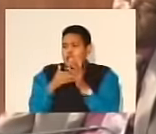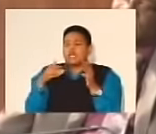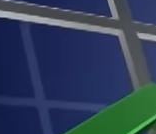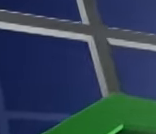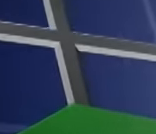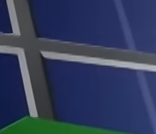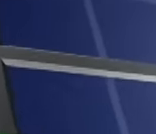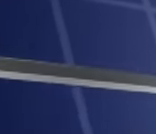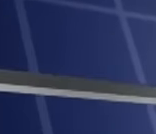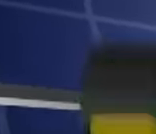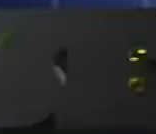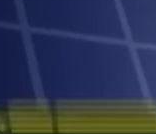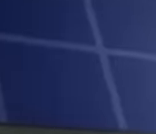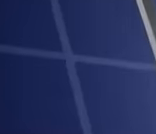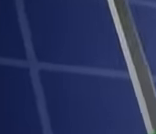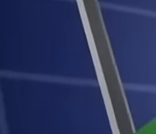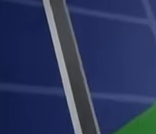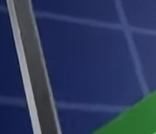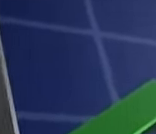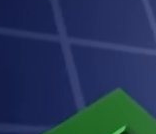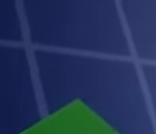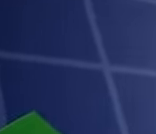country.